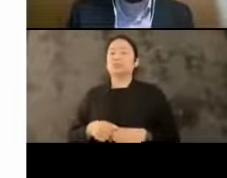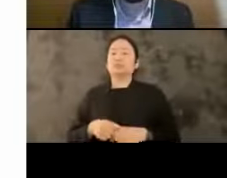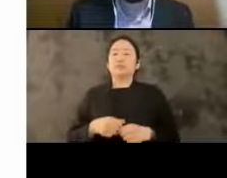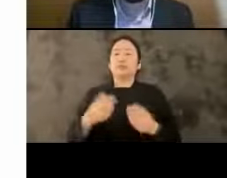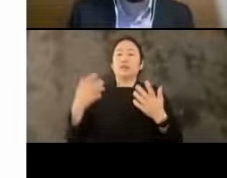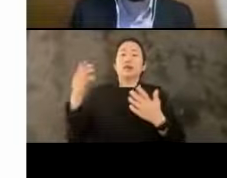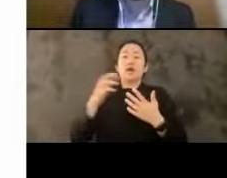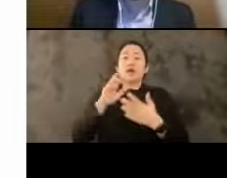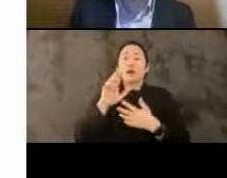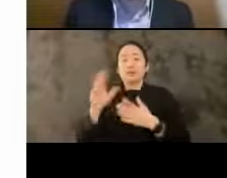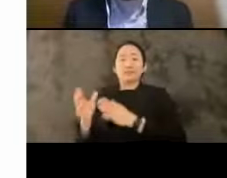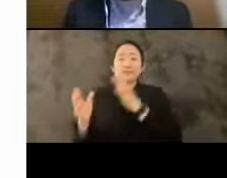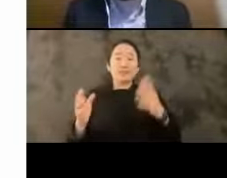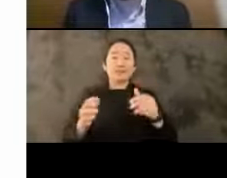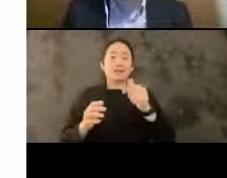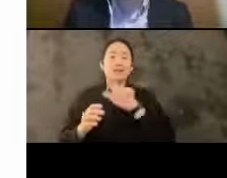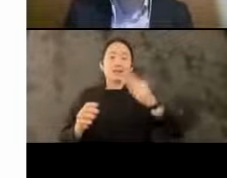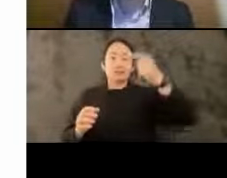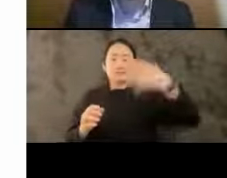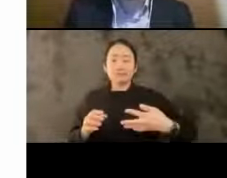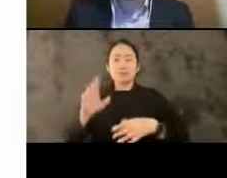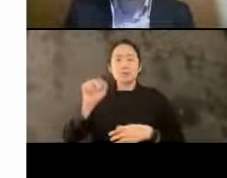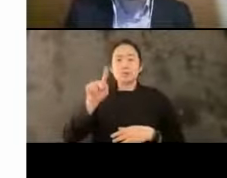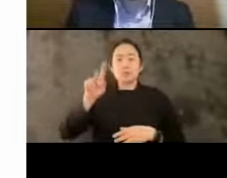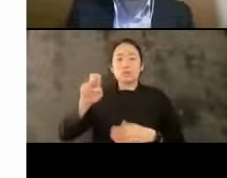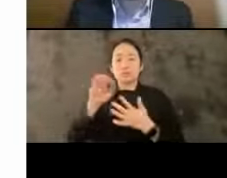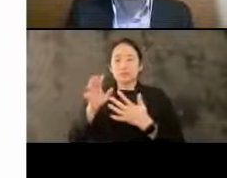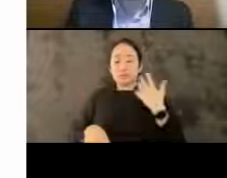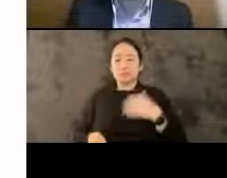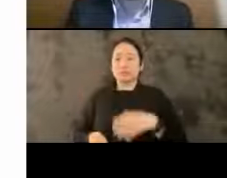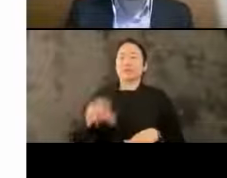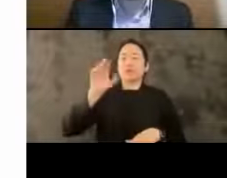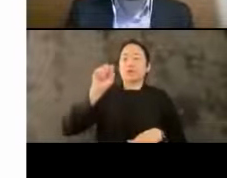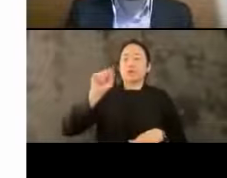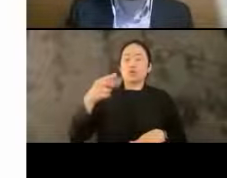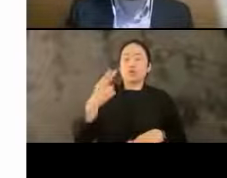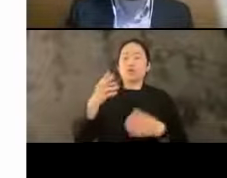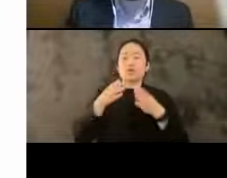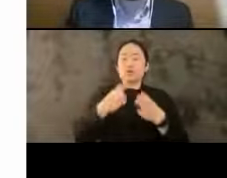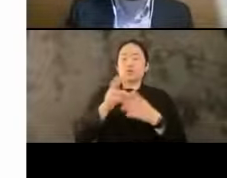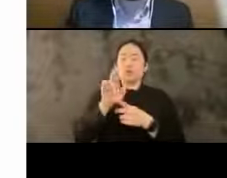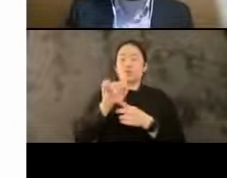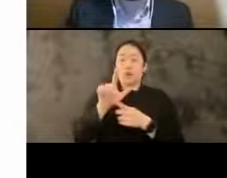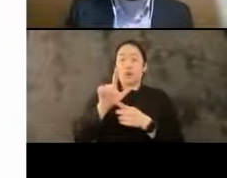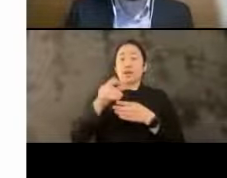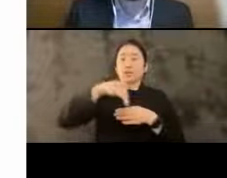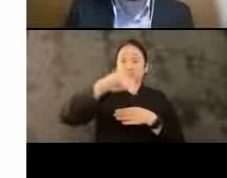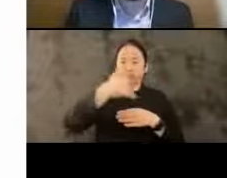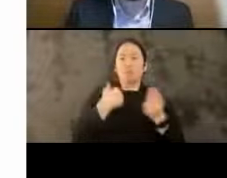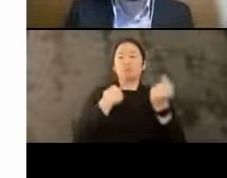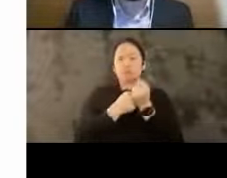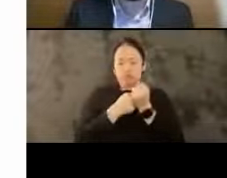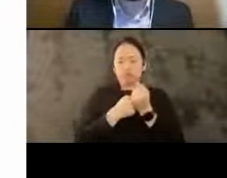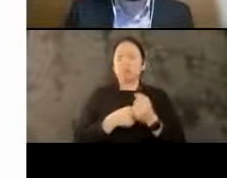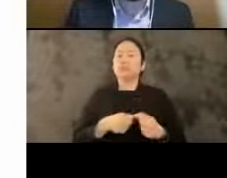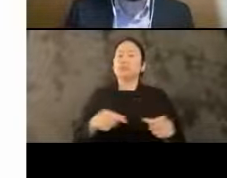on the left, 30th Street Rail Corridor got a lot of support. So did the option to go up